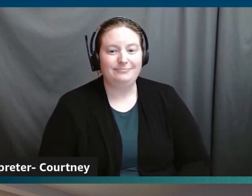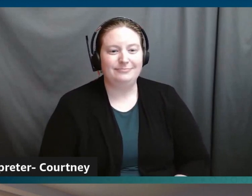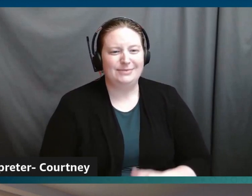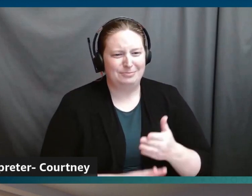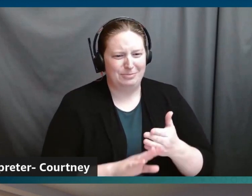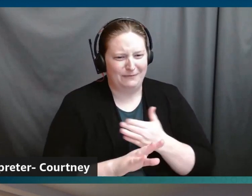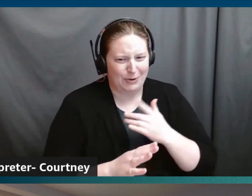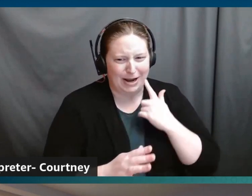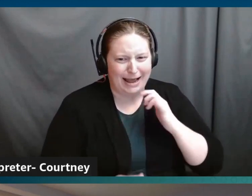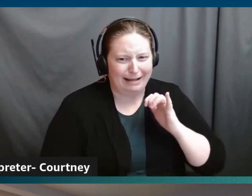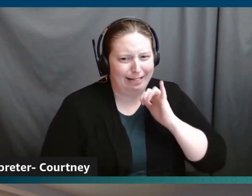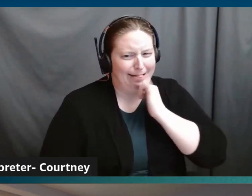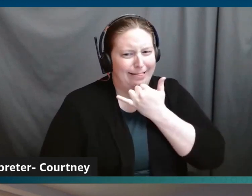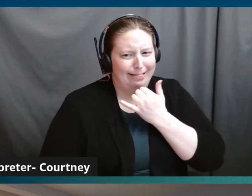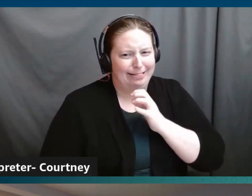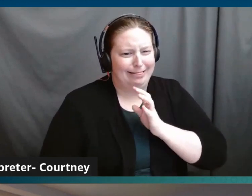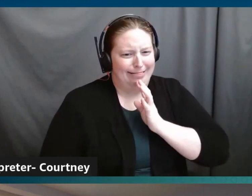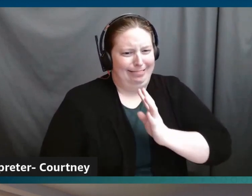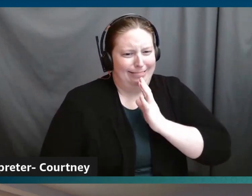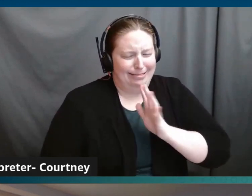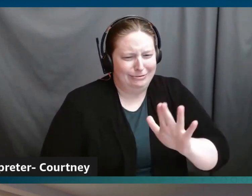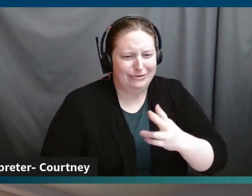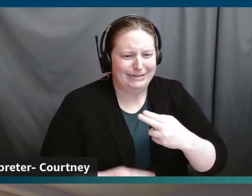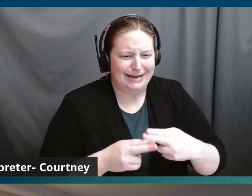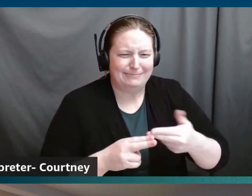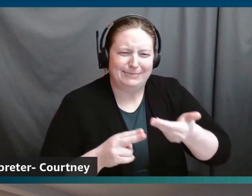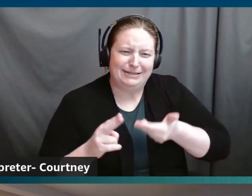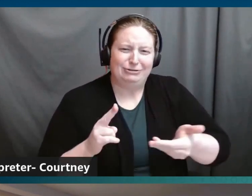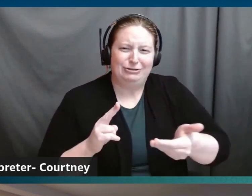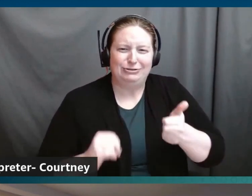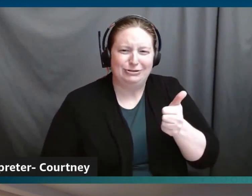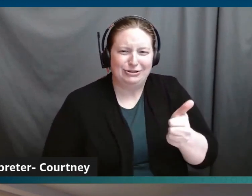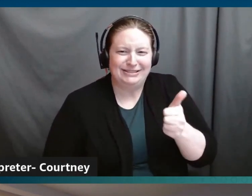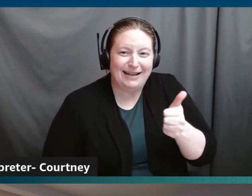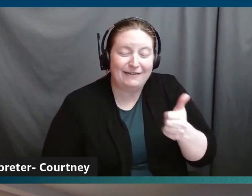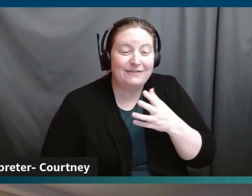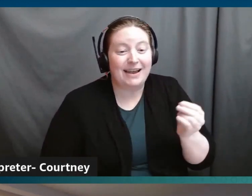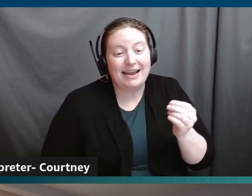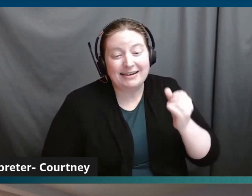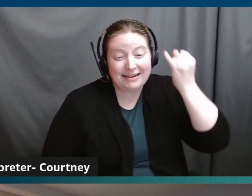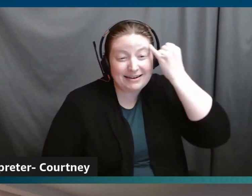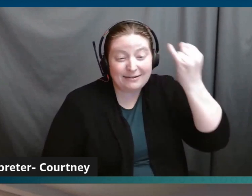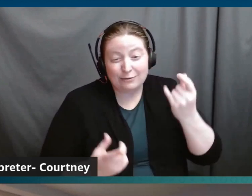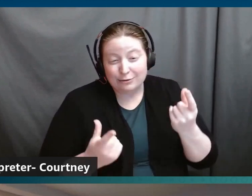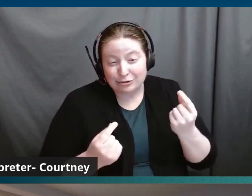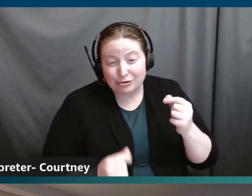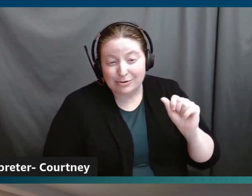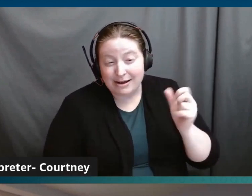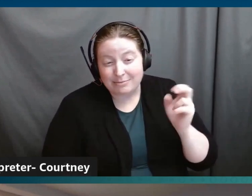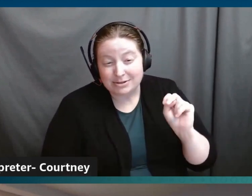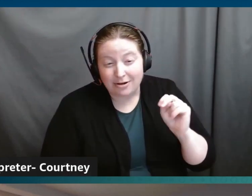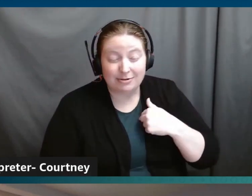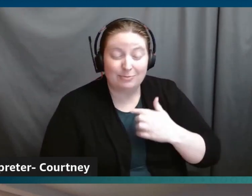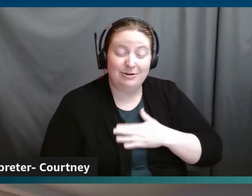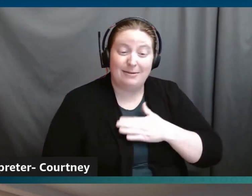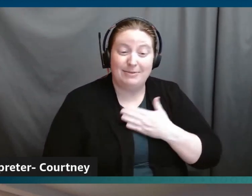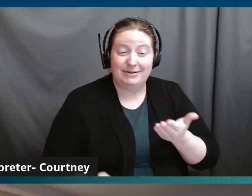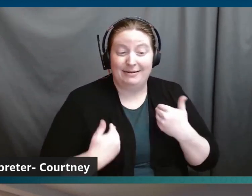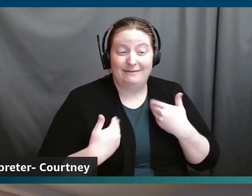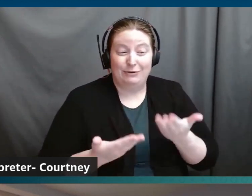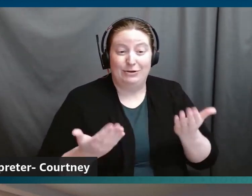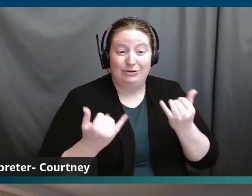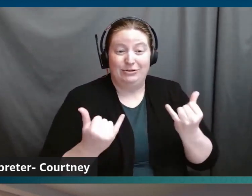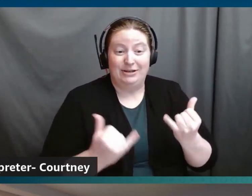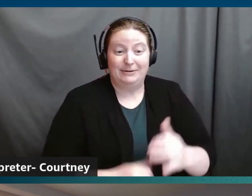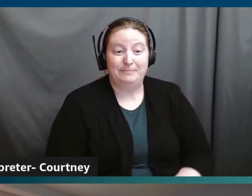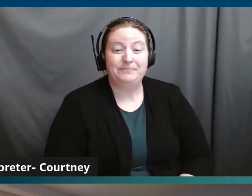further, why don't you introduce yourself and give us an idea of what you do at Amazon? And we're really excited to have you here today. Yeah,